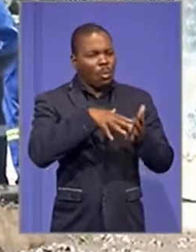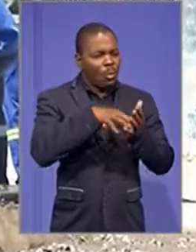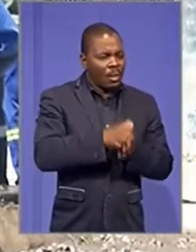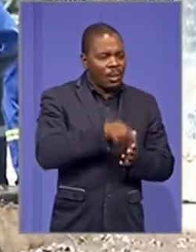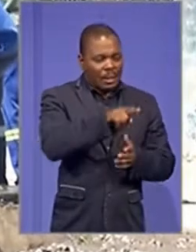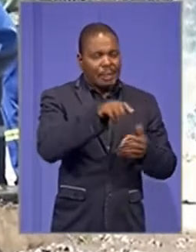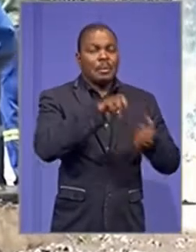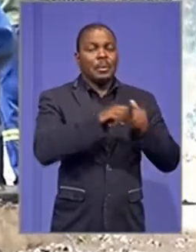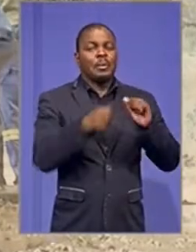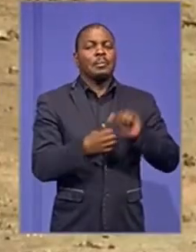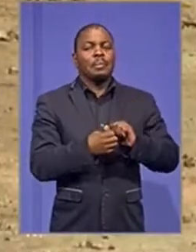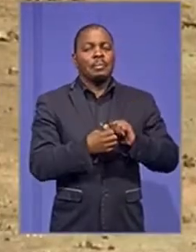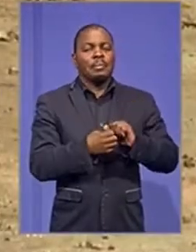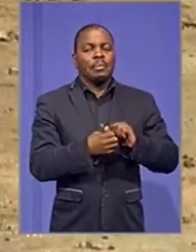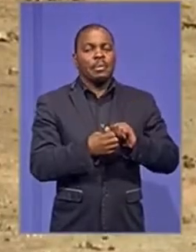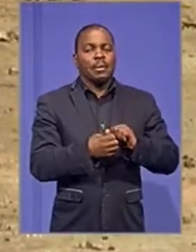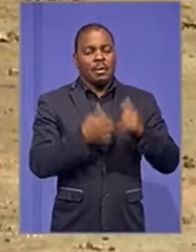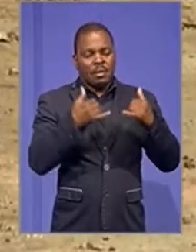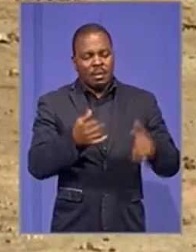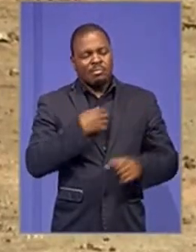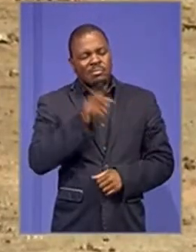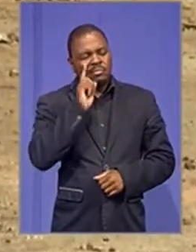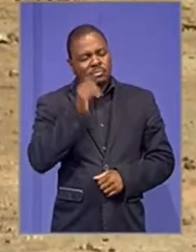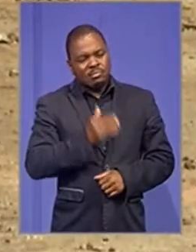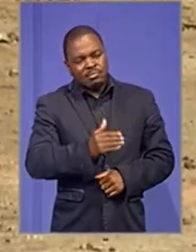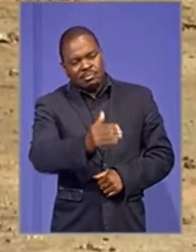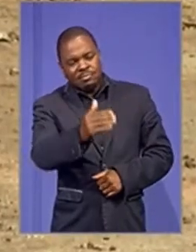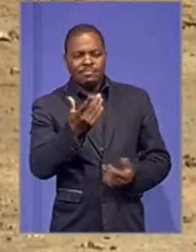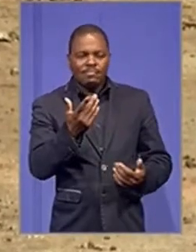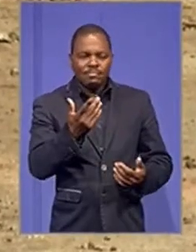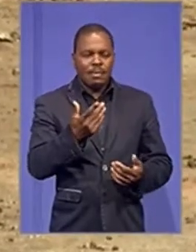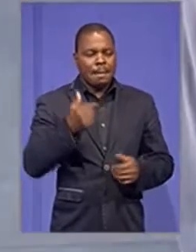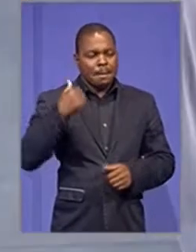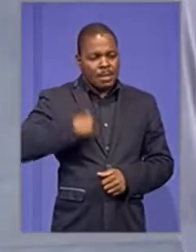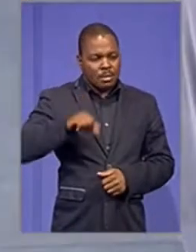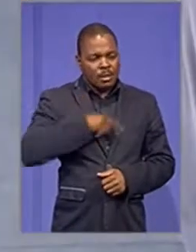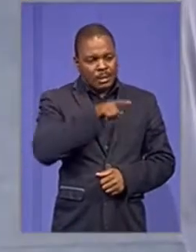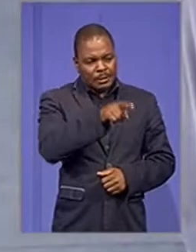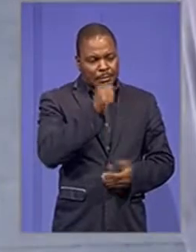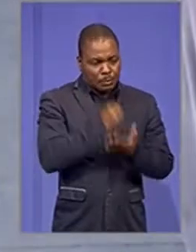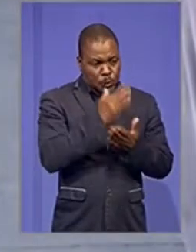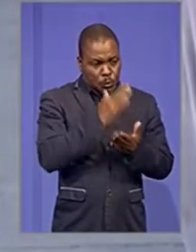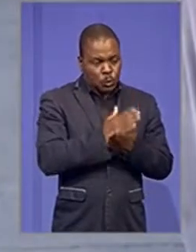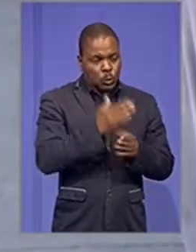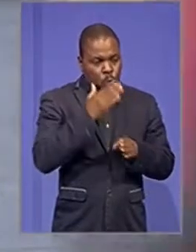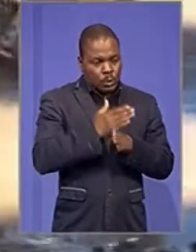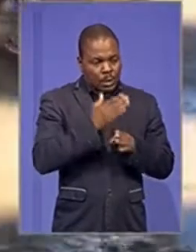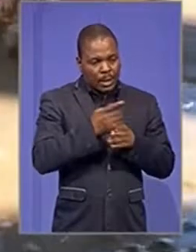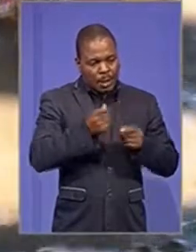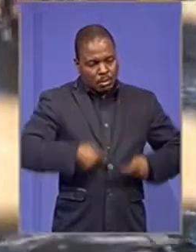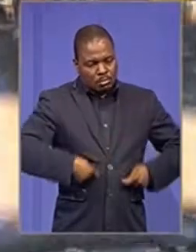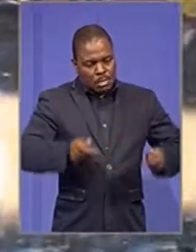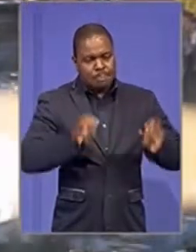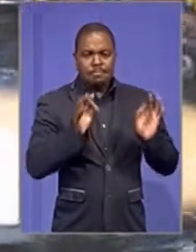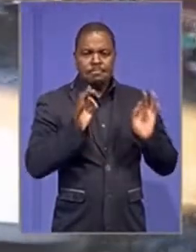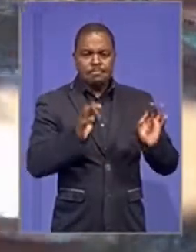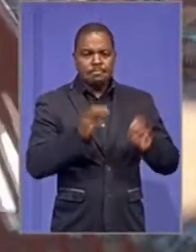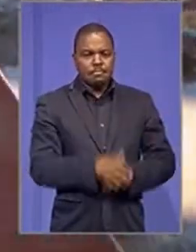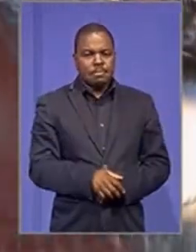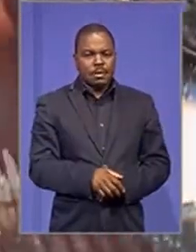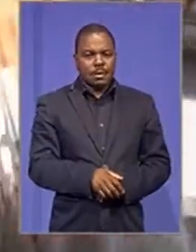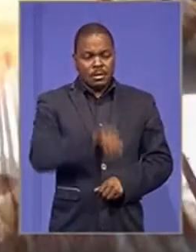boroko go lebeletswe gore go tla netefatswa gore mebasepala e šomiša tšhelete ka tsela ye e nepagetšego. Many